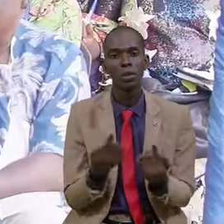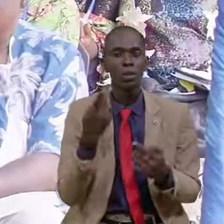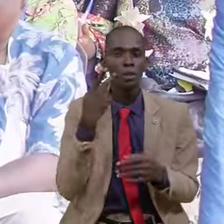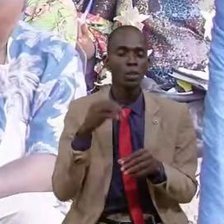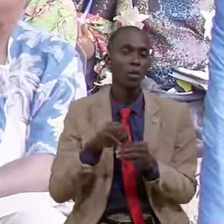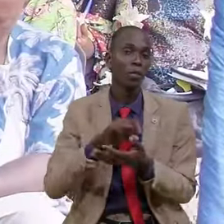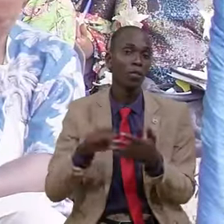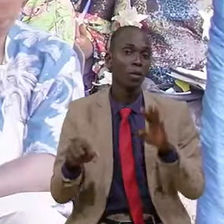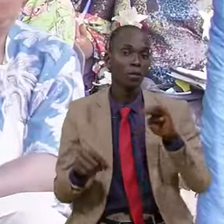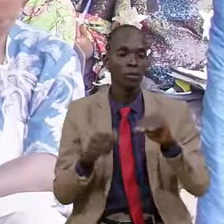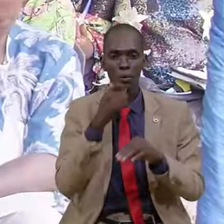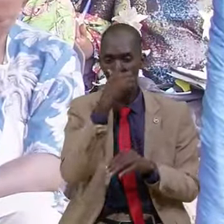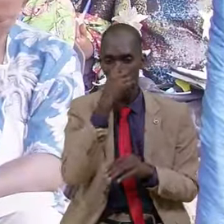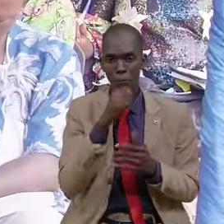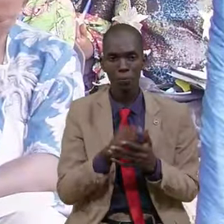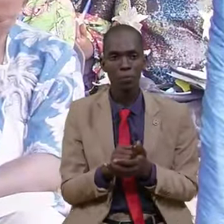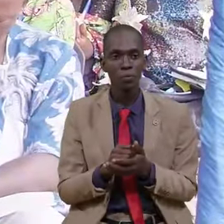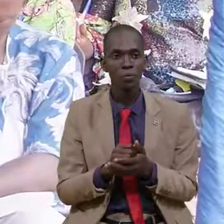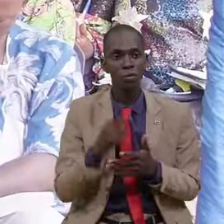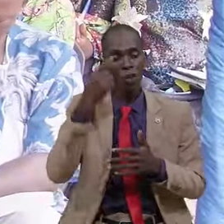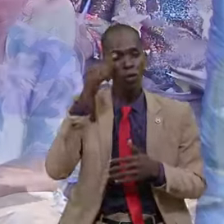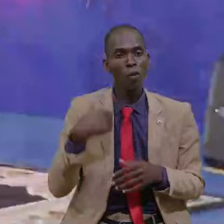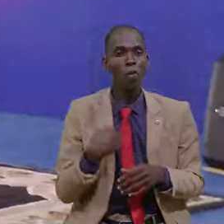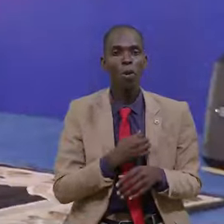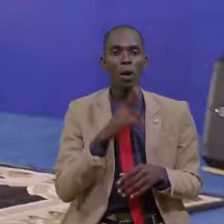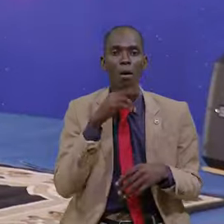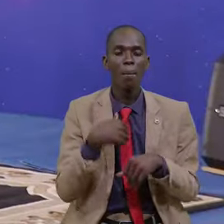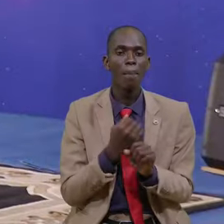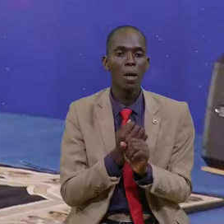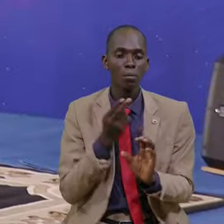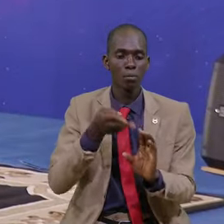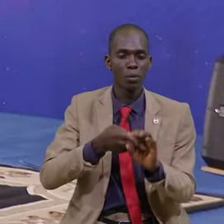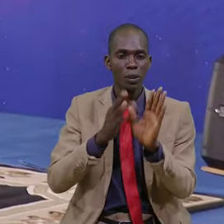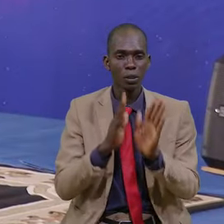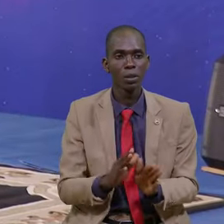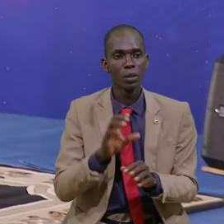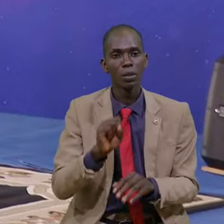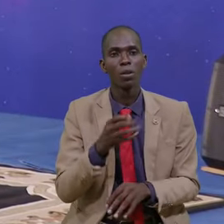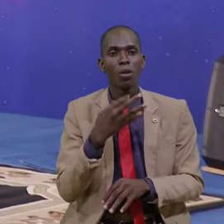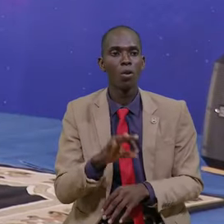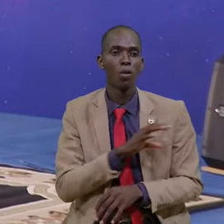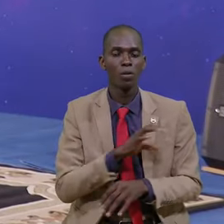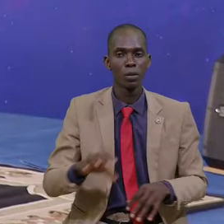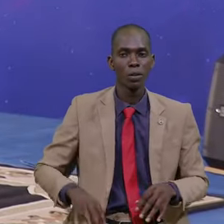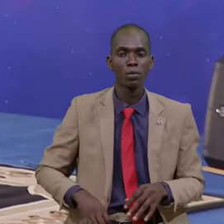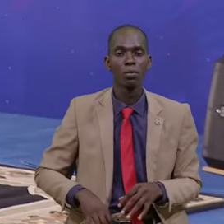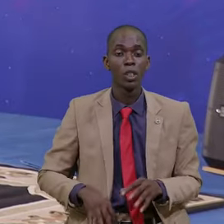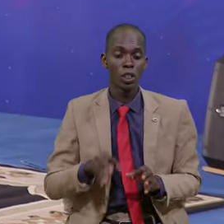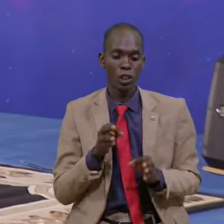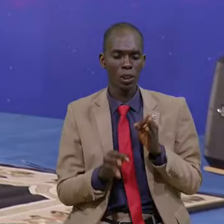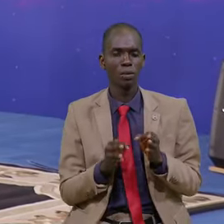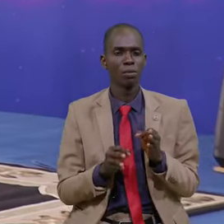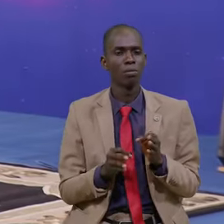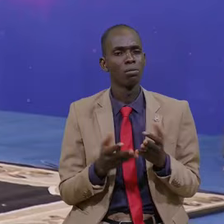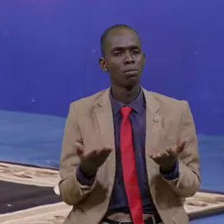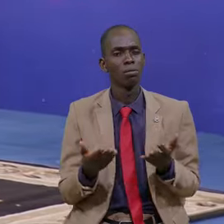in verse 14 for we are made partakers of Christ if a people think there's no